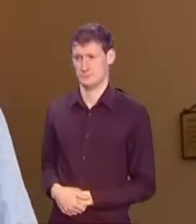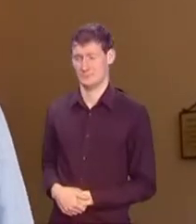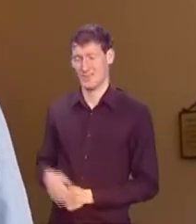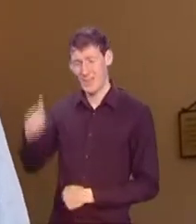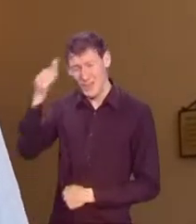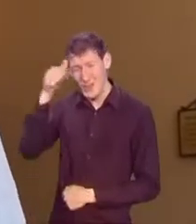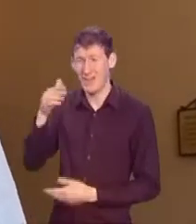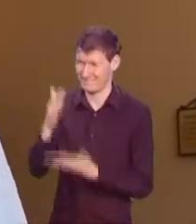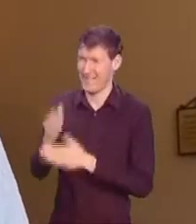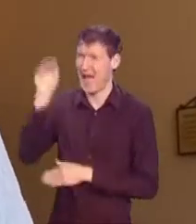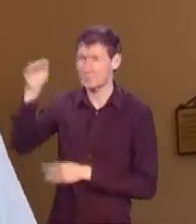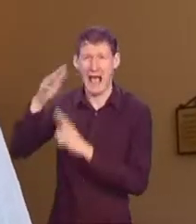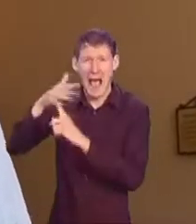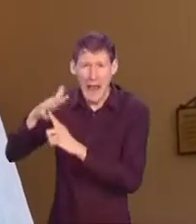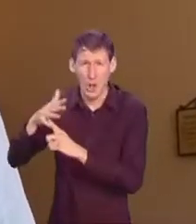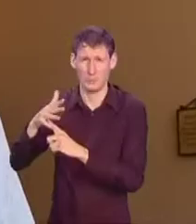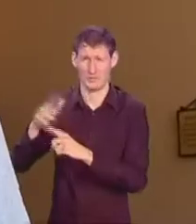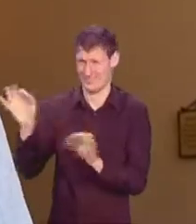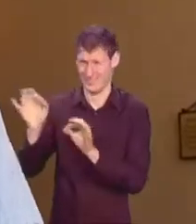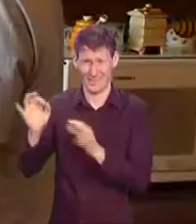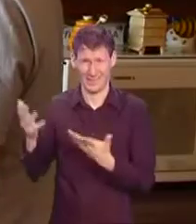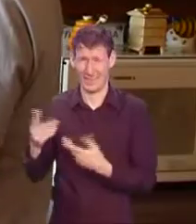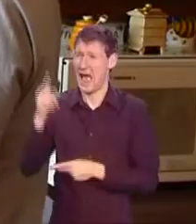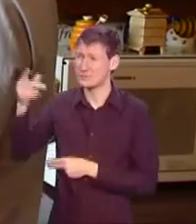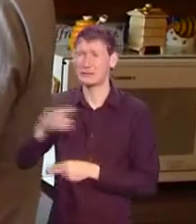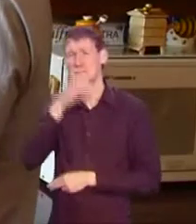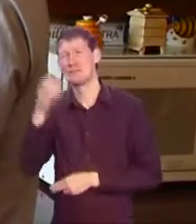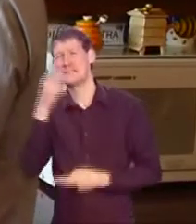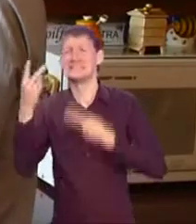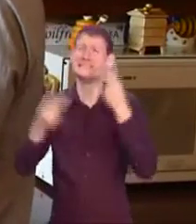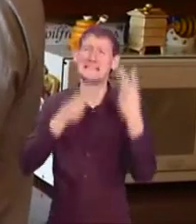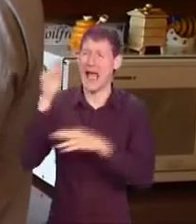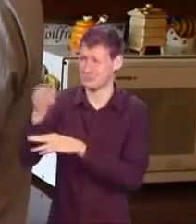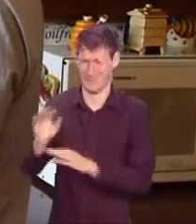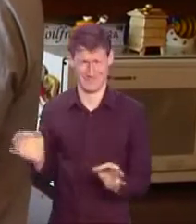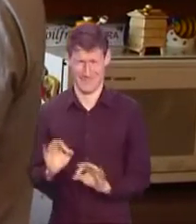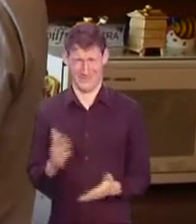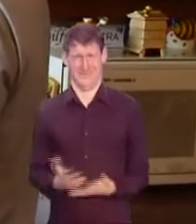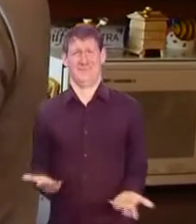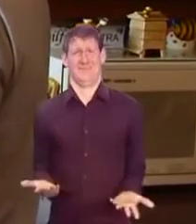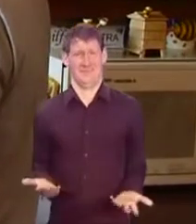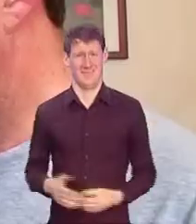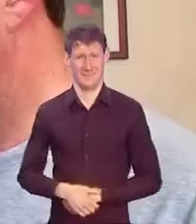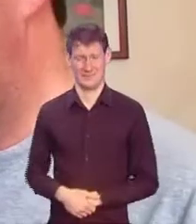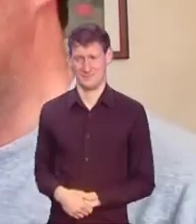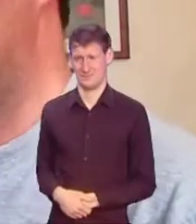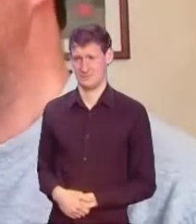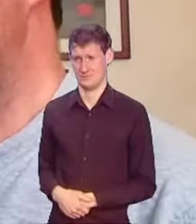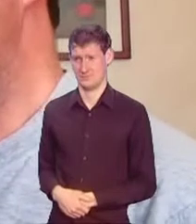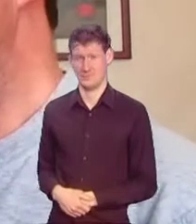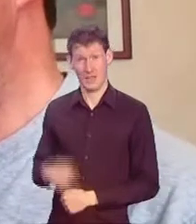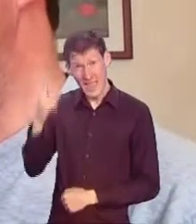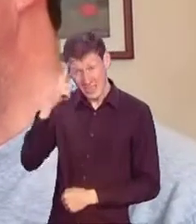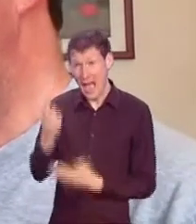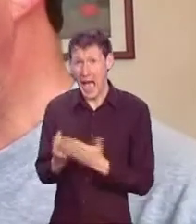You know for a fact there's no helicopter outside the window. There's nobody singing or drunk in the garden. If it was happening,